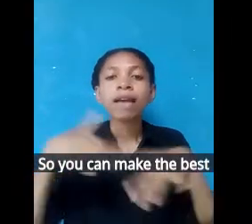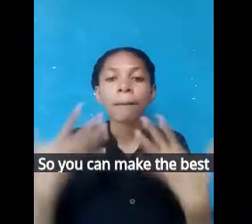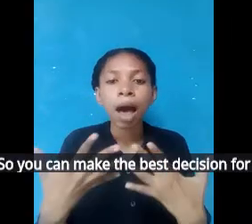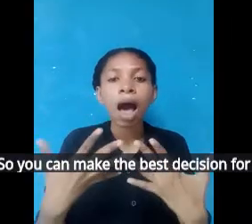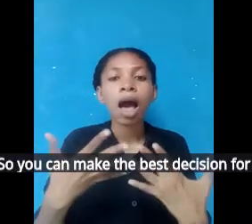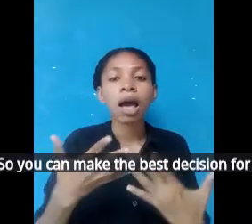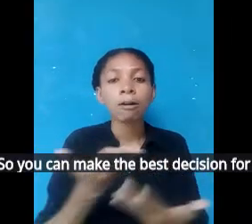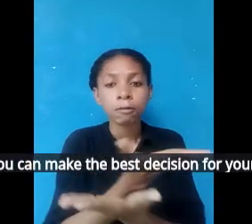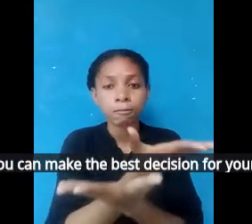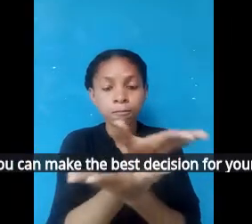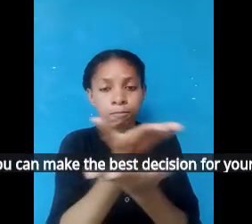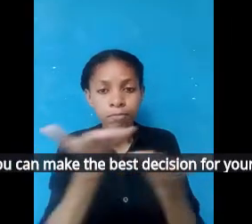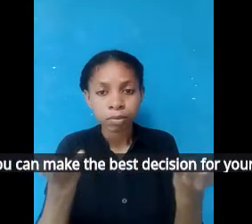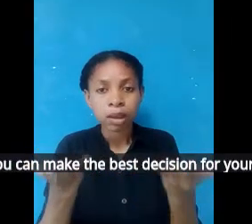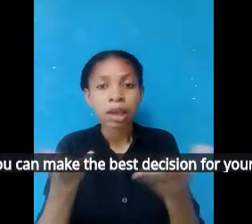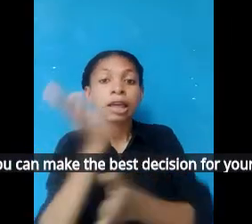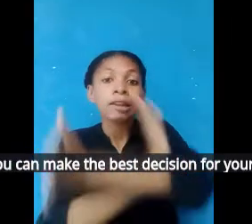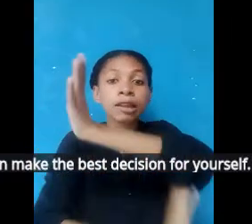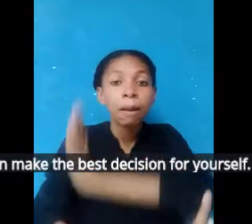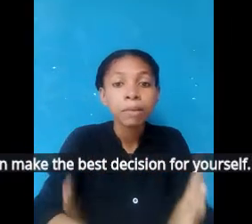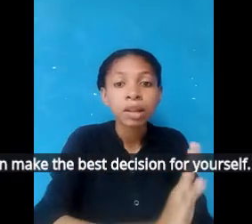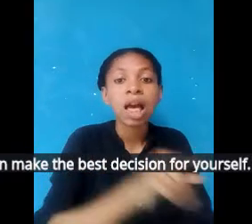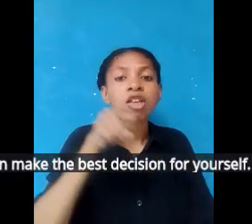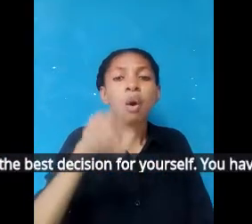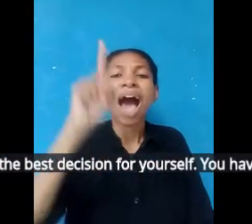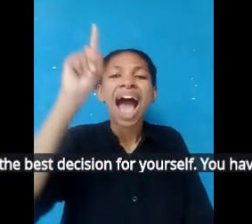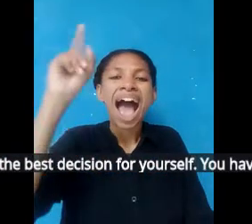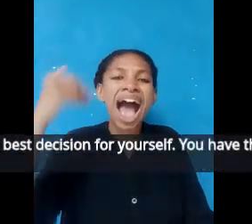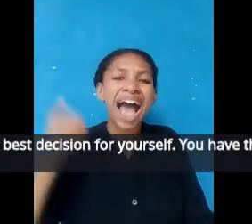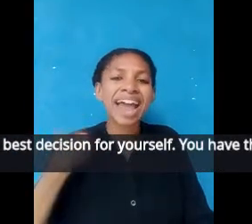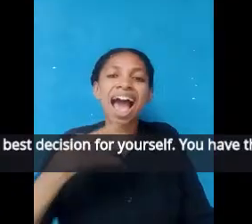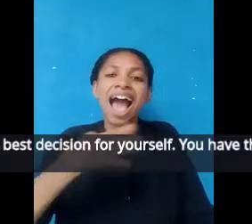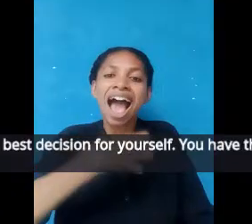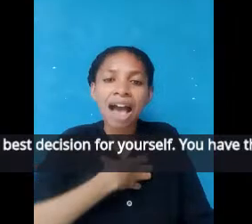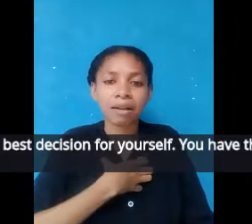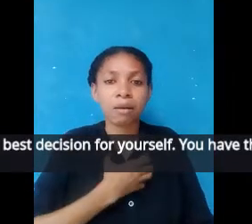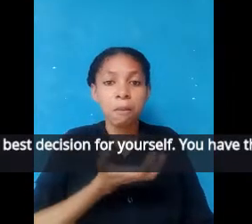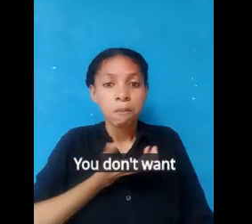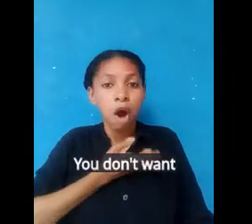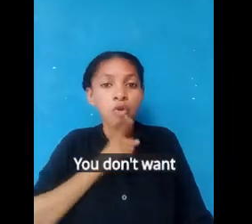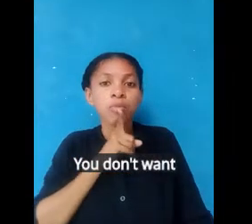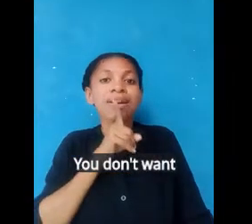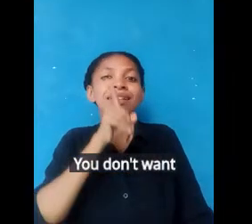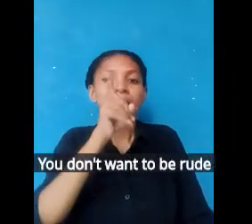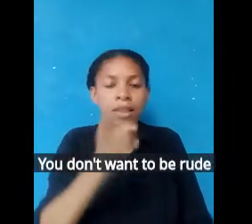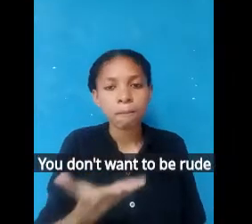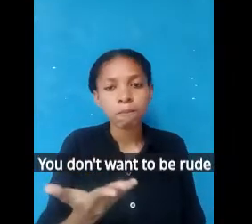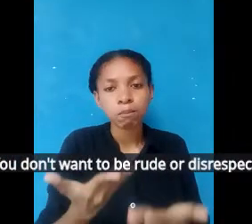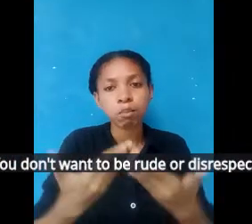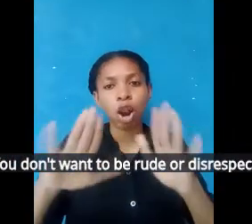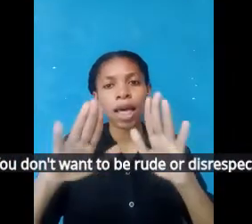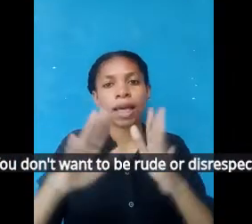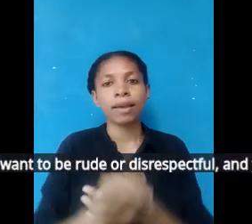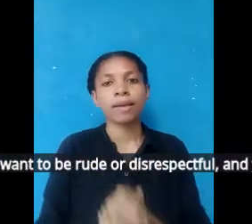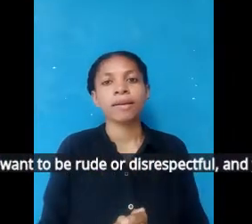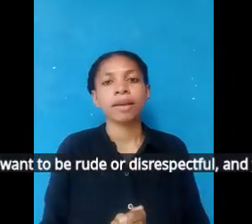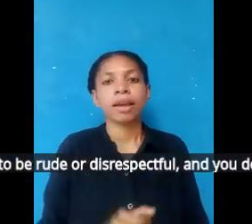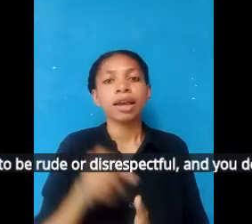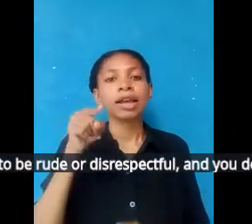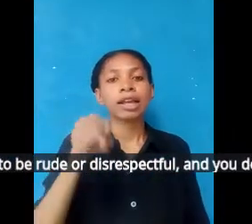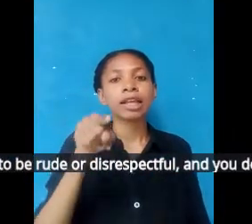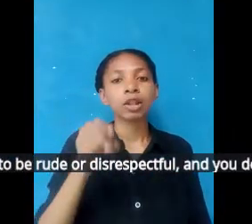for yourself. You have the right to ask those questions. You don't want to be rude or disrespectful, and you don't need to be.